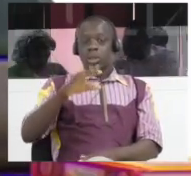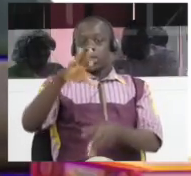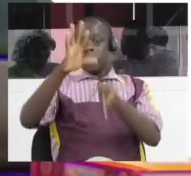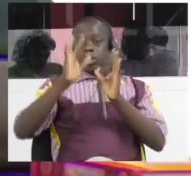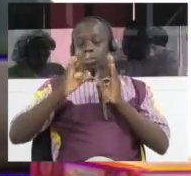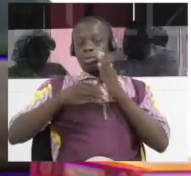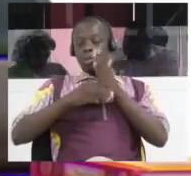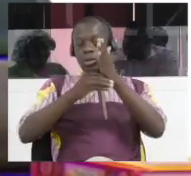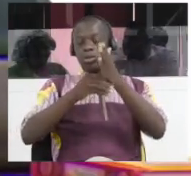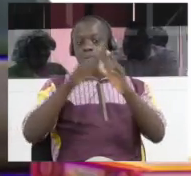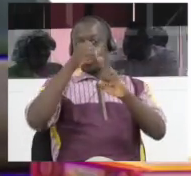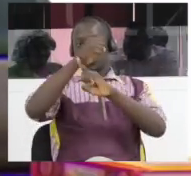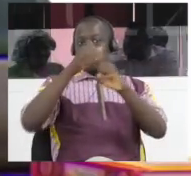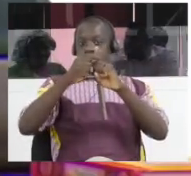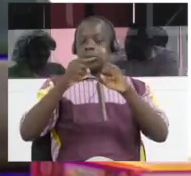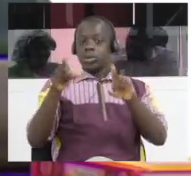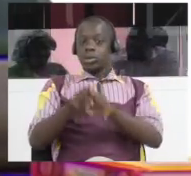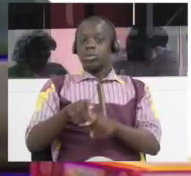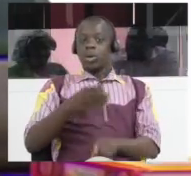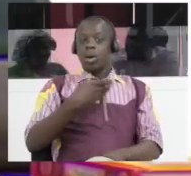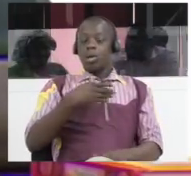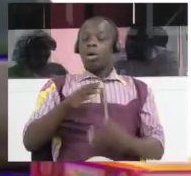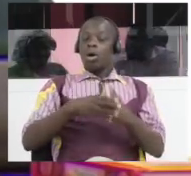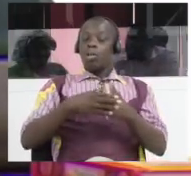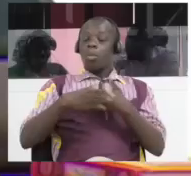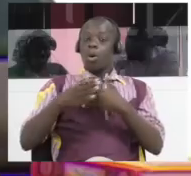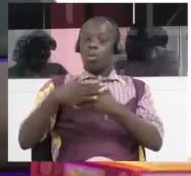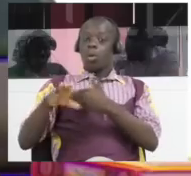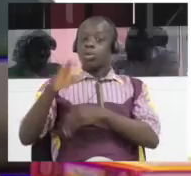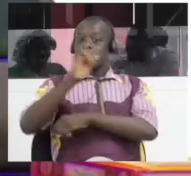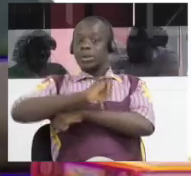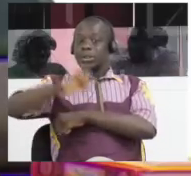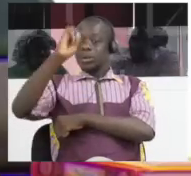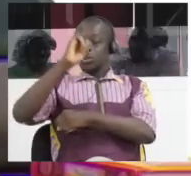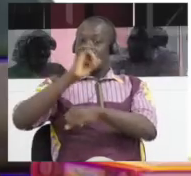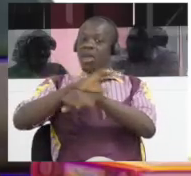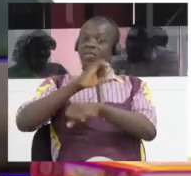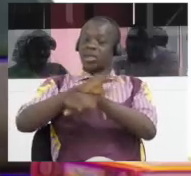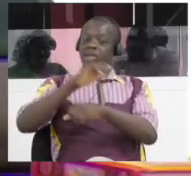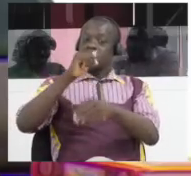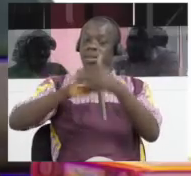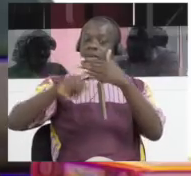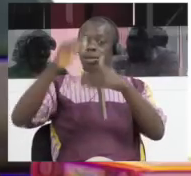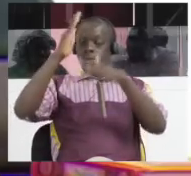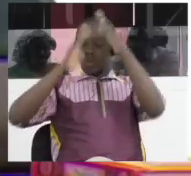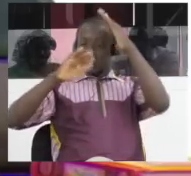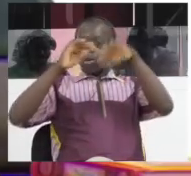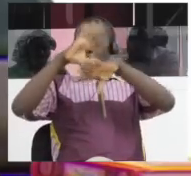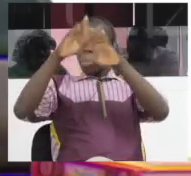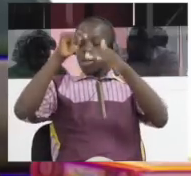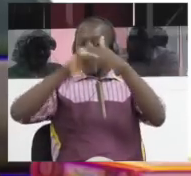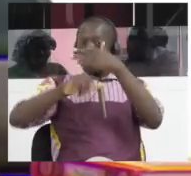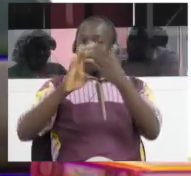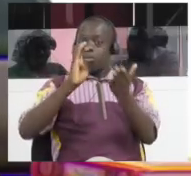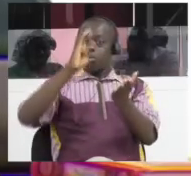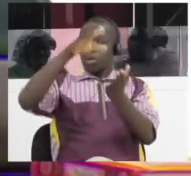take leadership of the situation. And then since he had most of his senior advisors at the military, then in